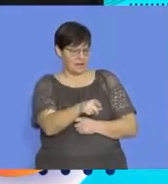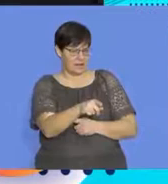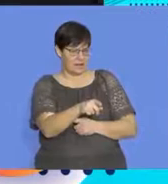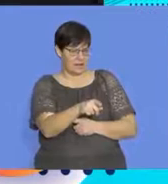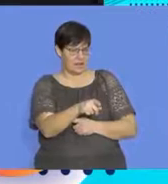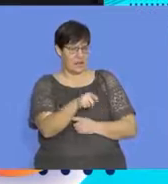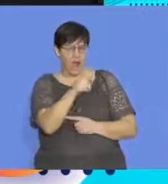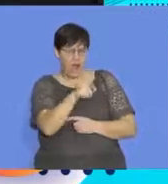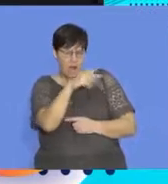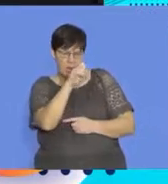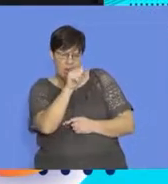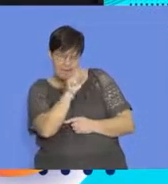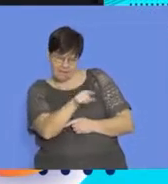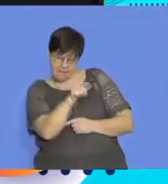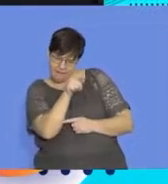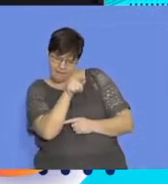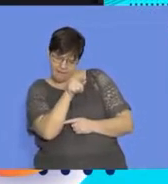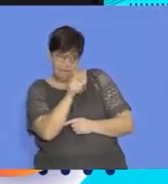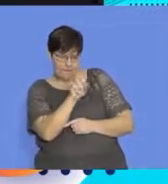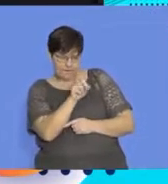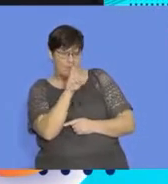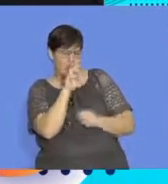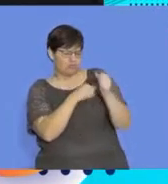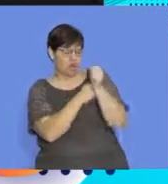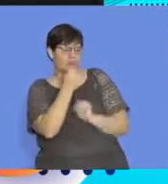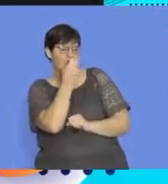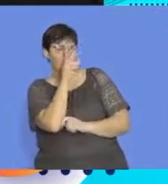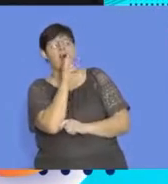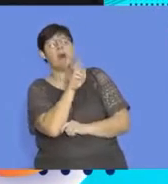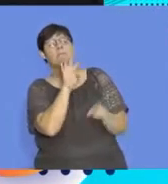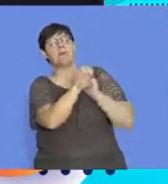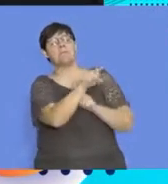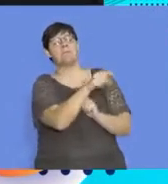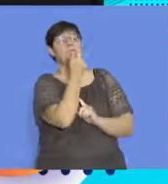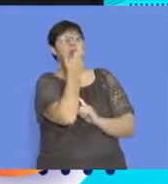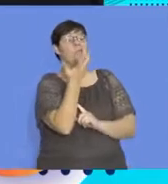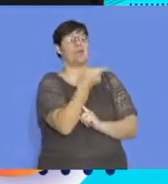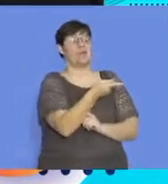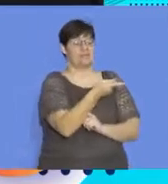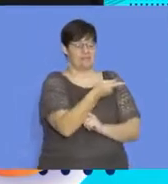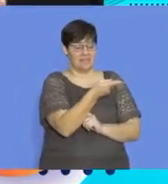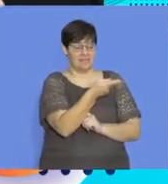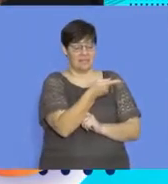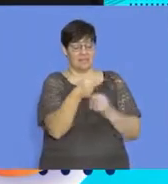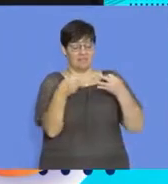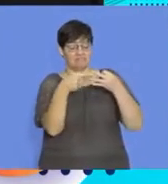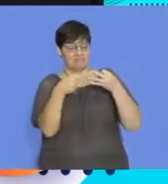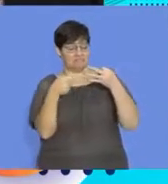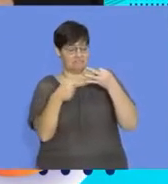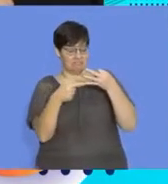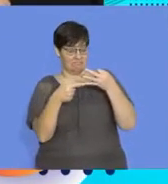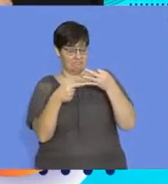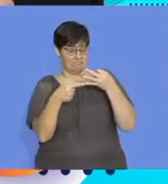pollinator could be just by looking at the structure of the flower. Now, there are three ways in which,